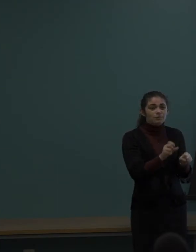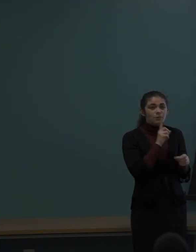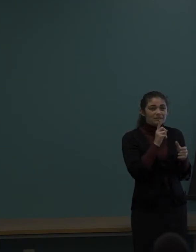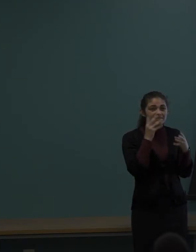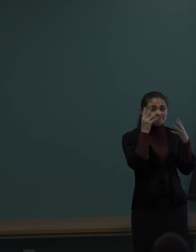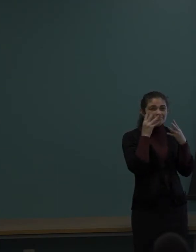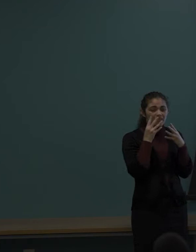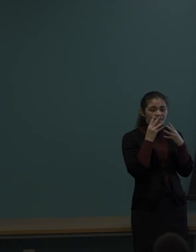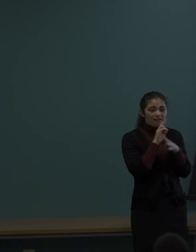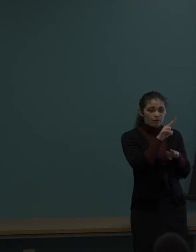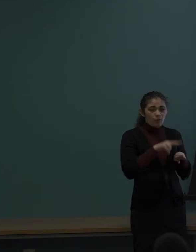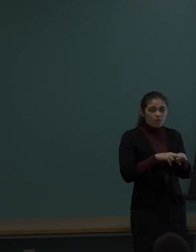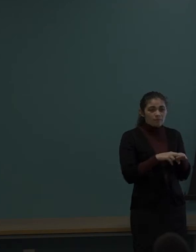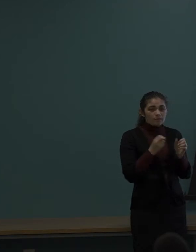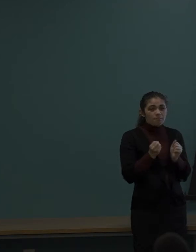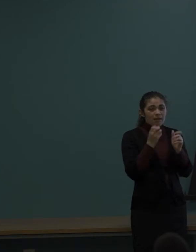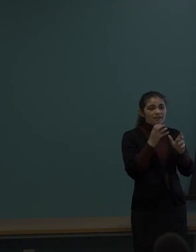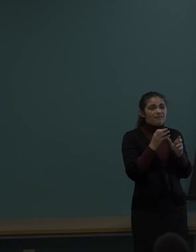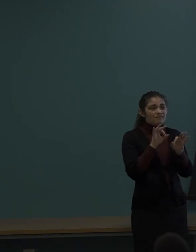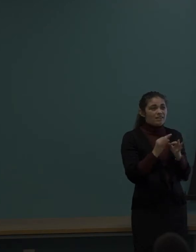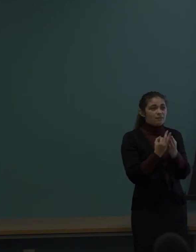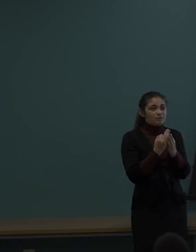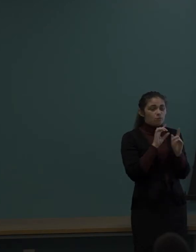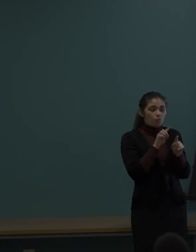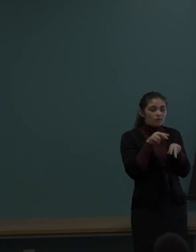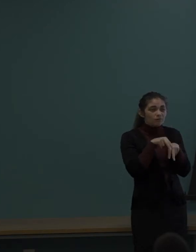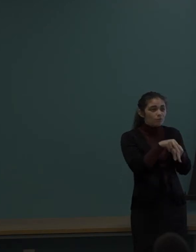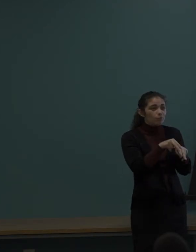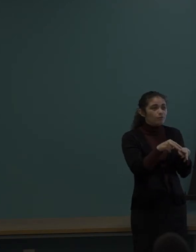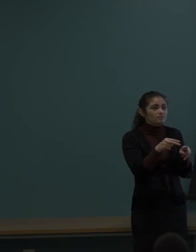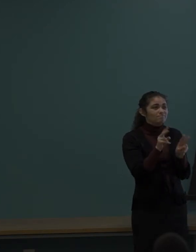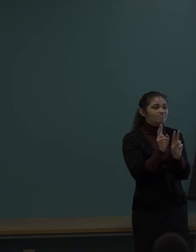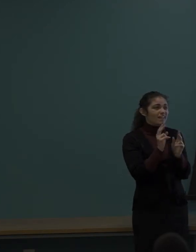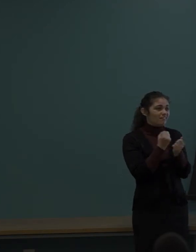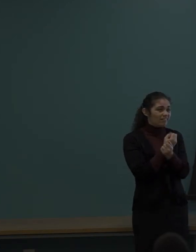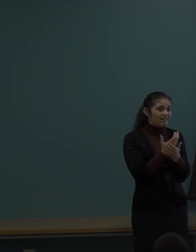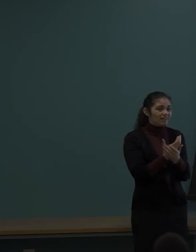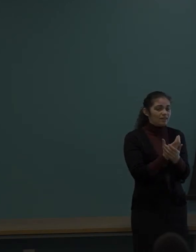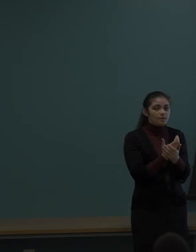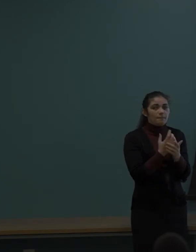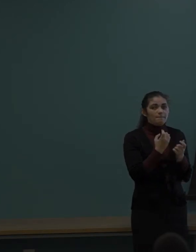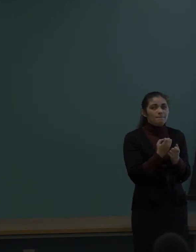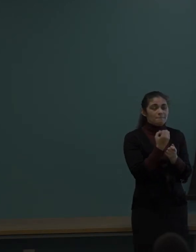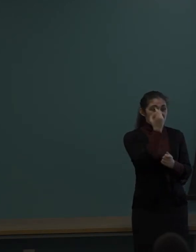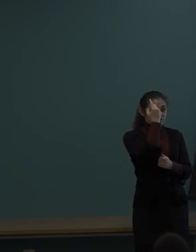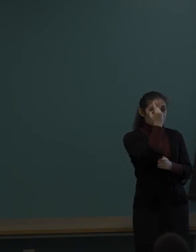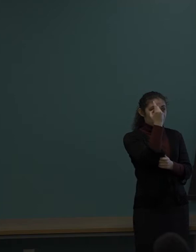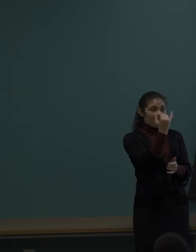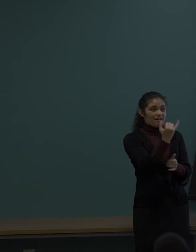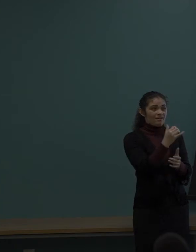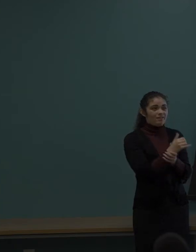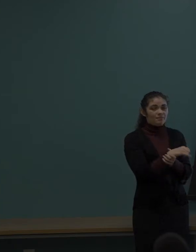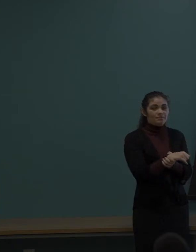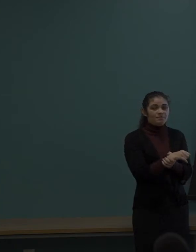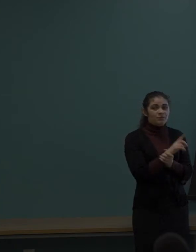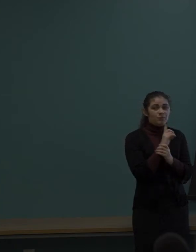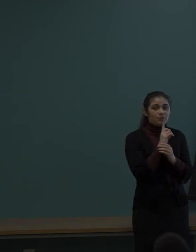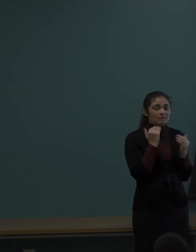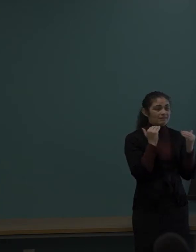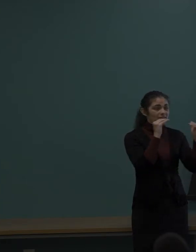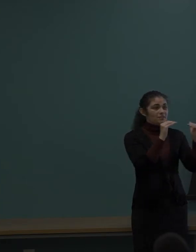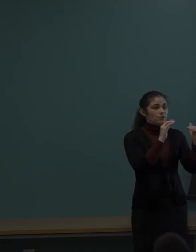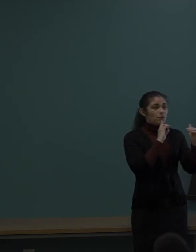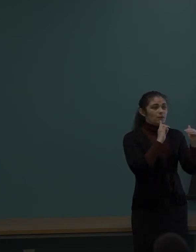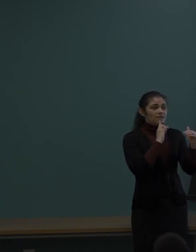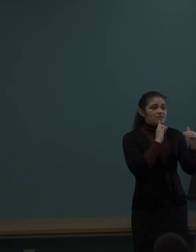in the usual way that many families grieve, attending funerals and such. So I just wanted folks to understand that, because that's a level of this